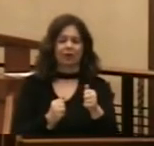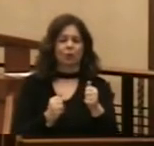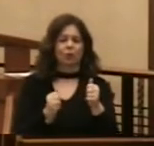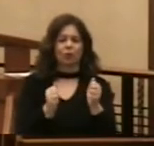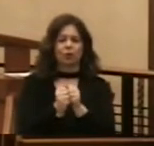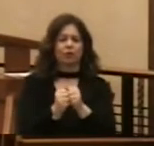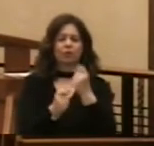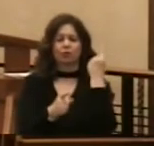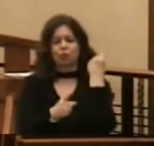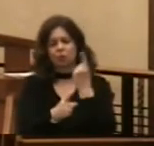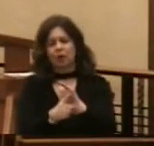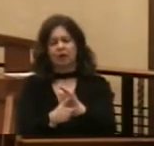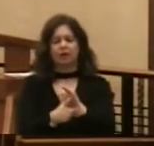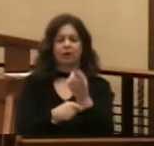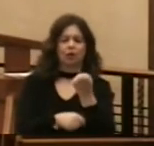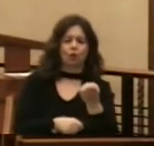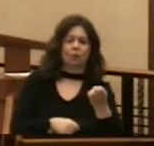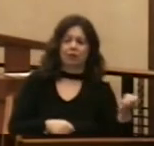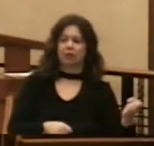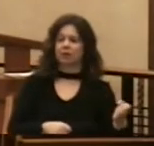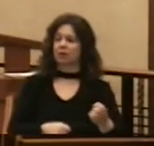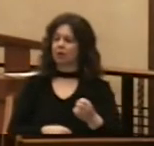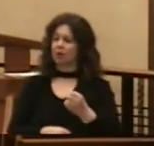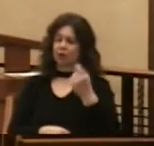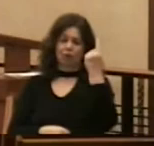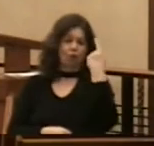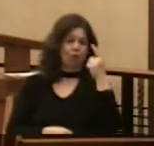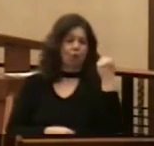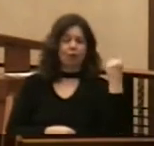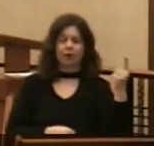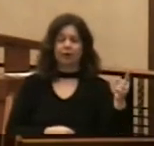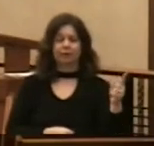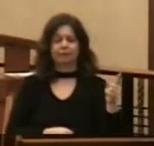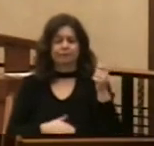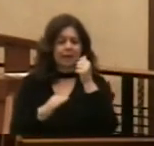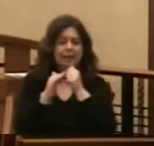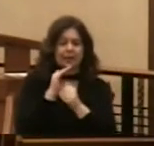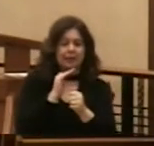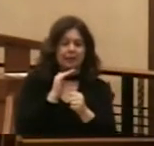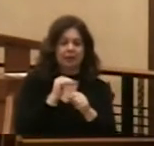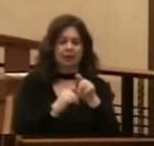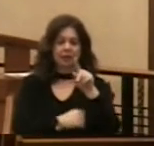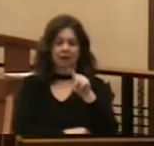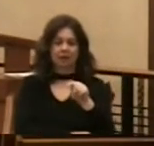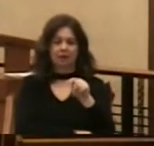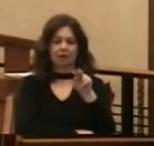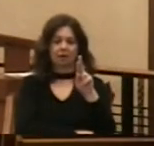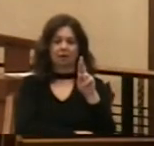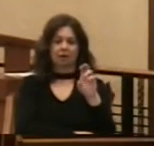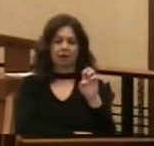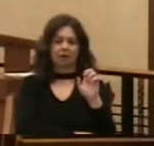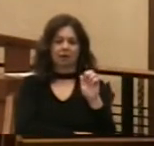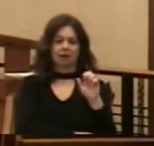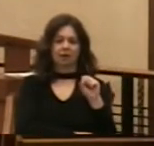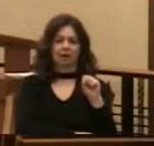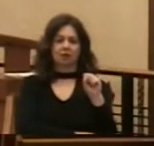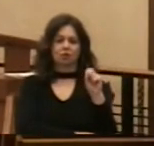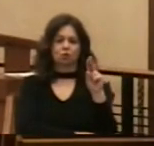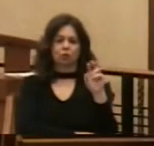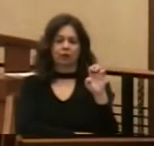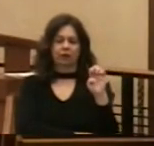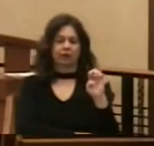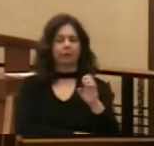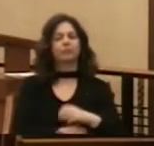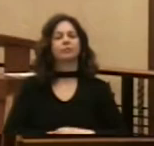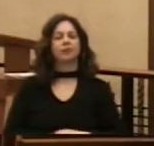All for some hidden treasure. Well, I've got news for Dave